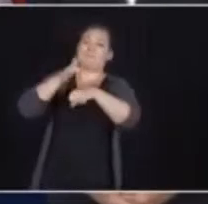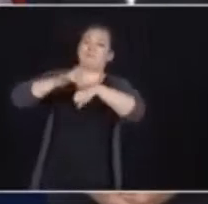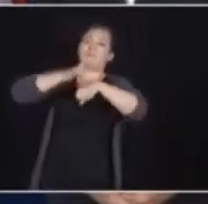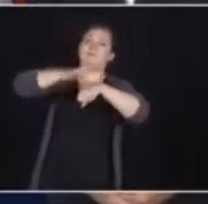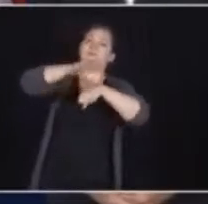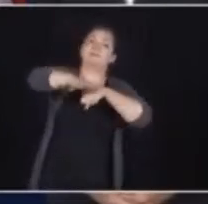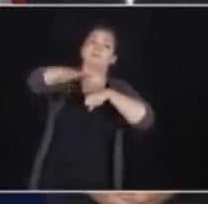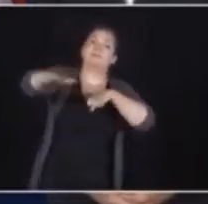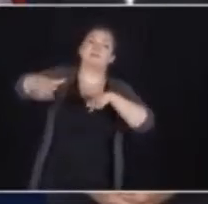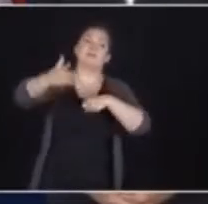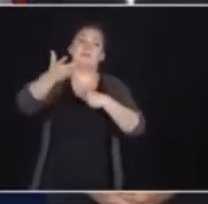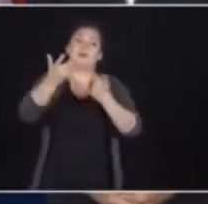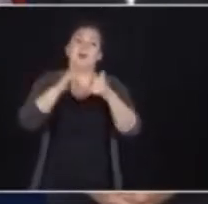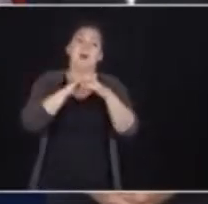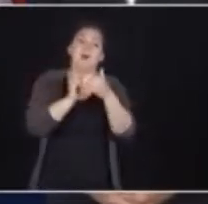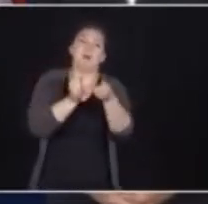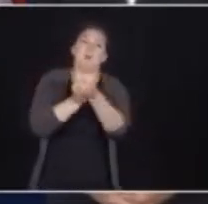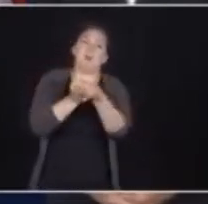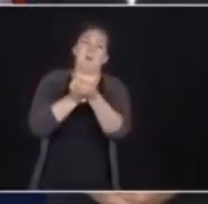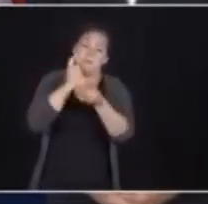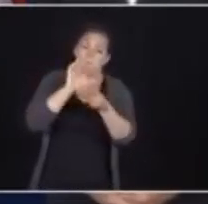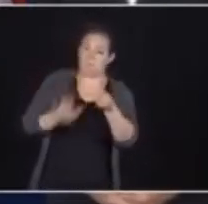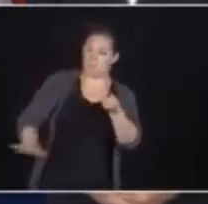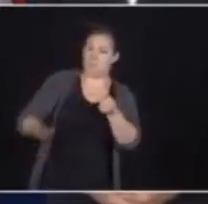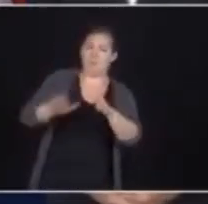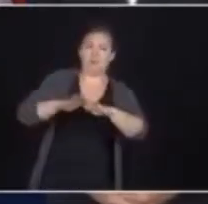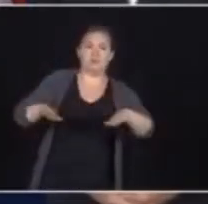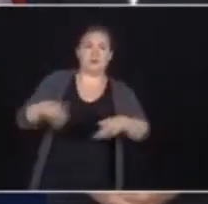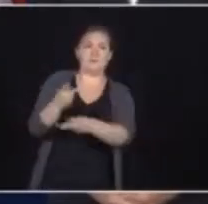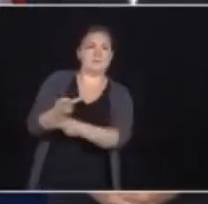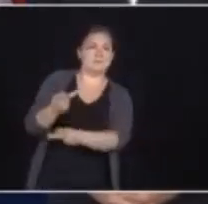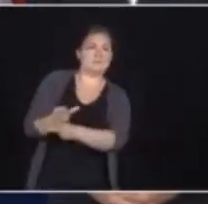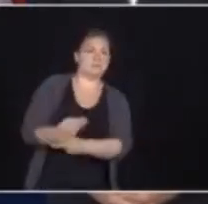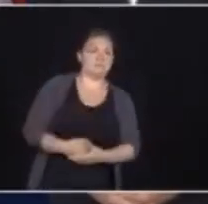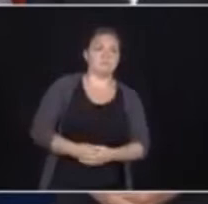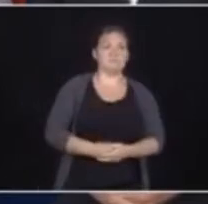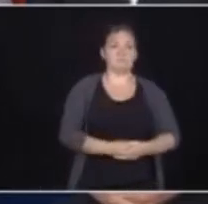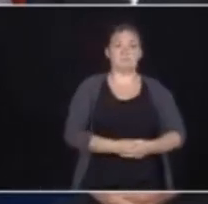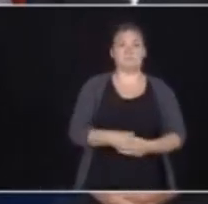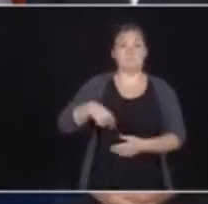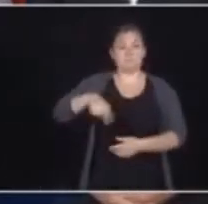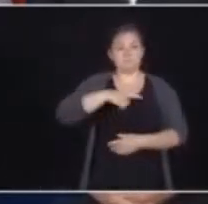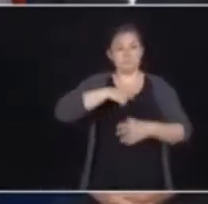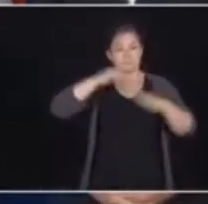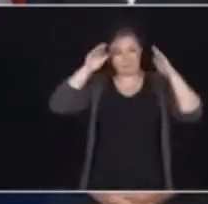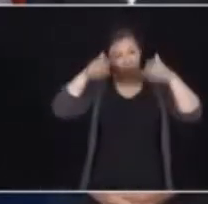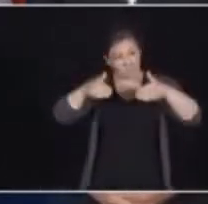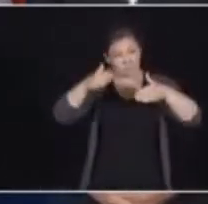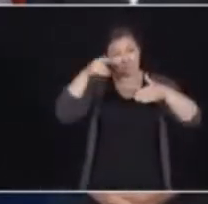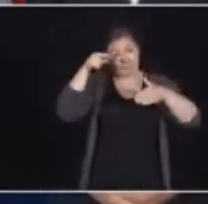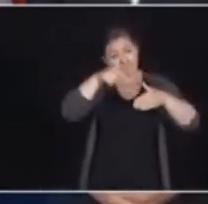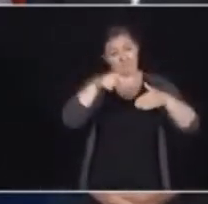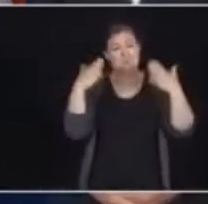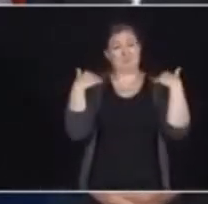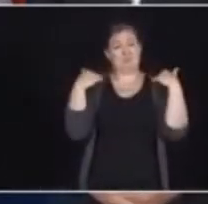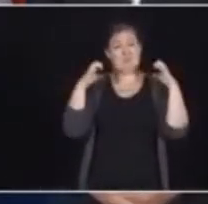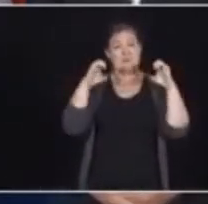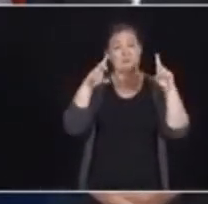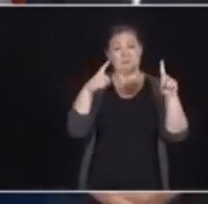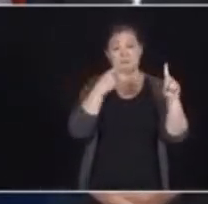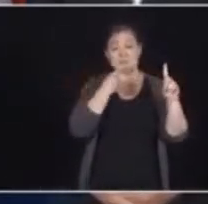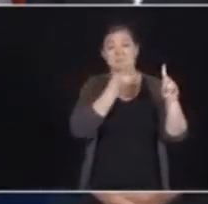Well, we're focused on childcare centers, as Minister Lecce mentioned the other day in his announcement. We'll have 91% of